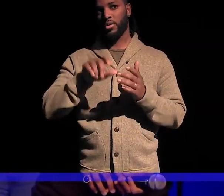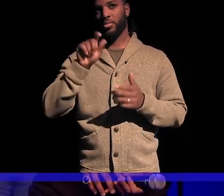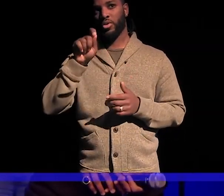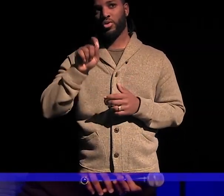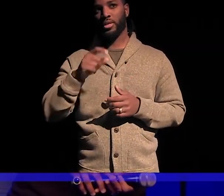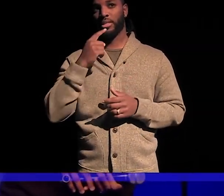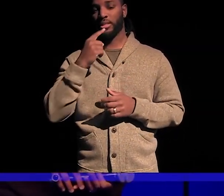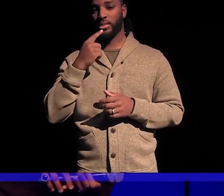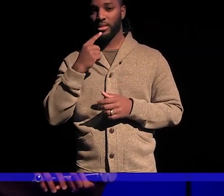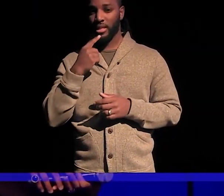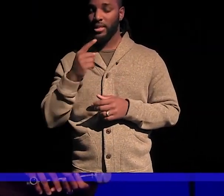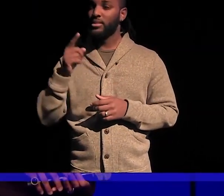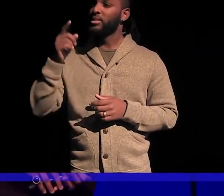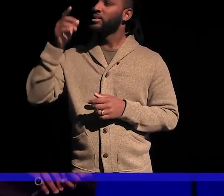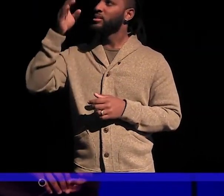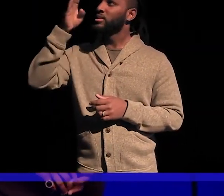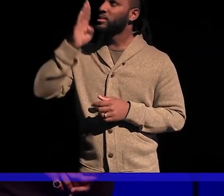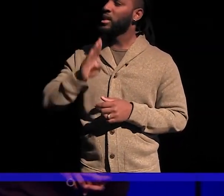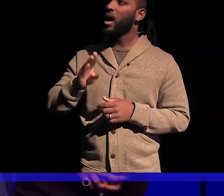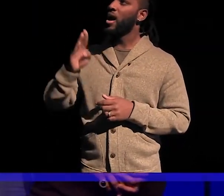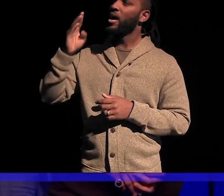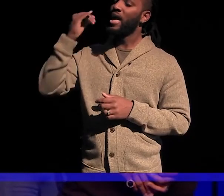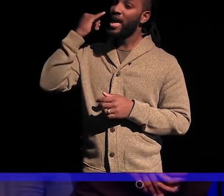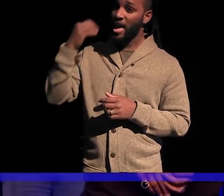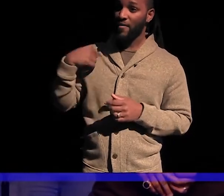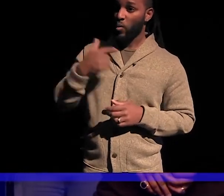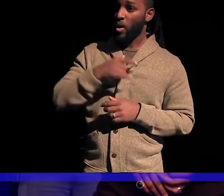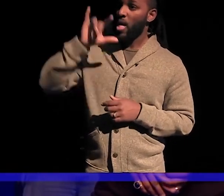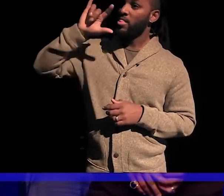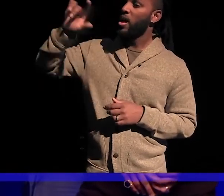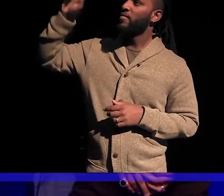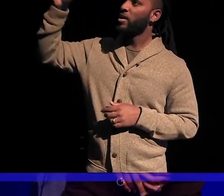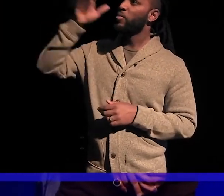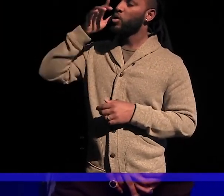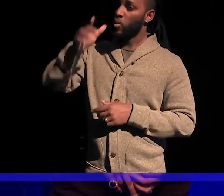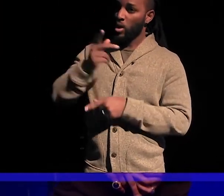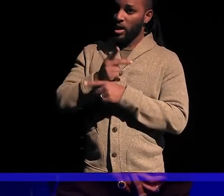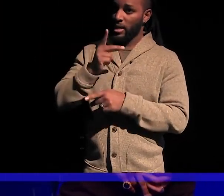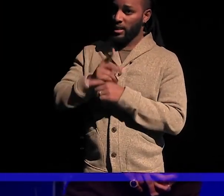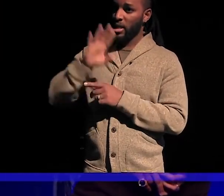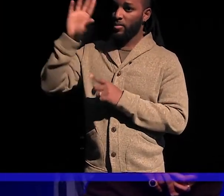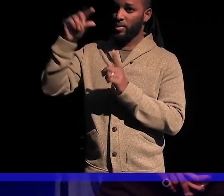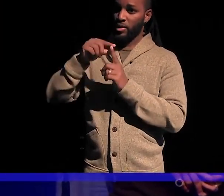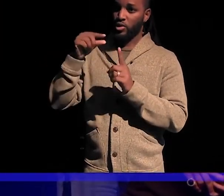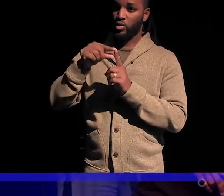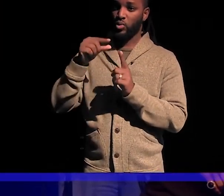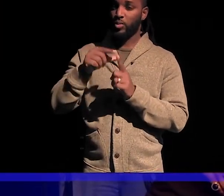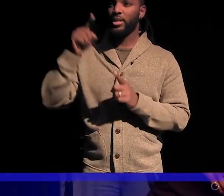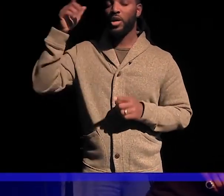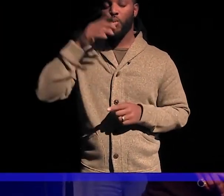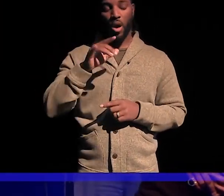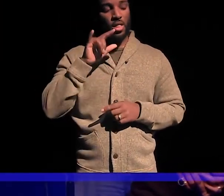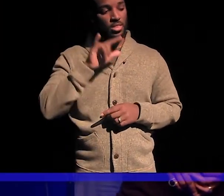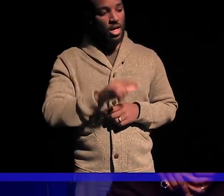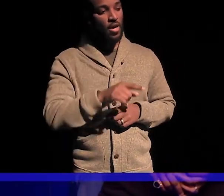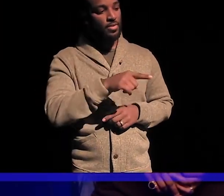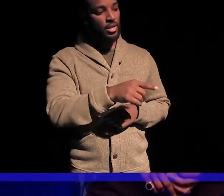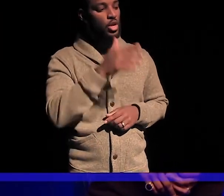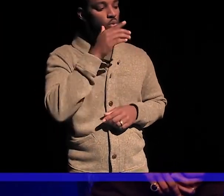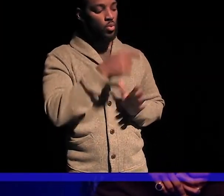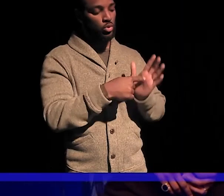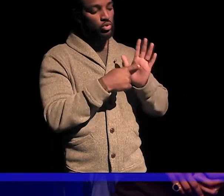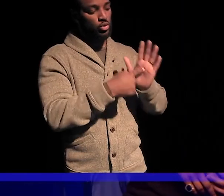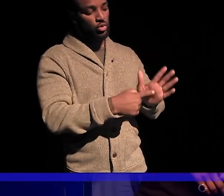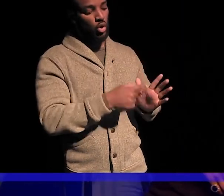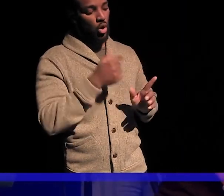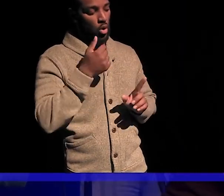it is he who loves me. And I will love him. My Father will love him. And I will manifest myself to